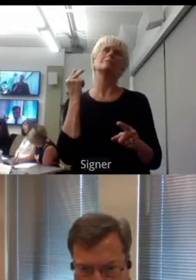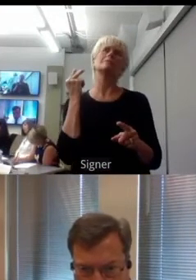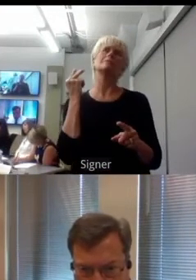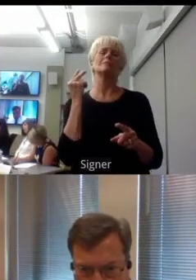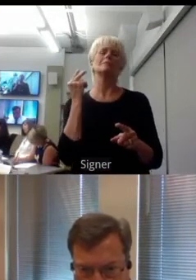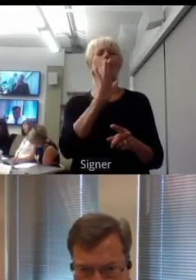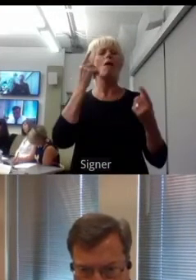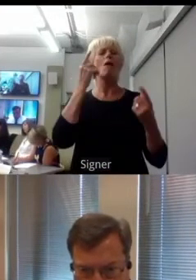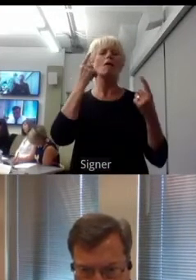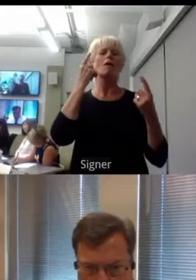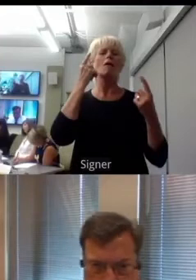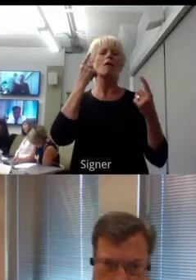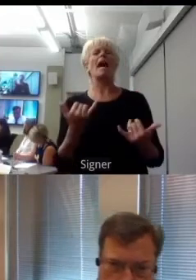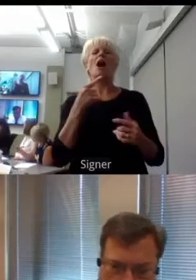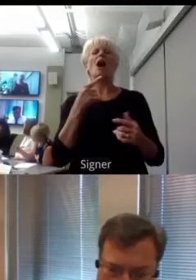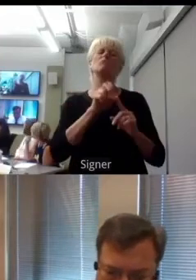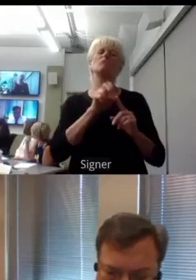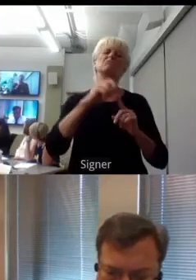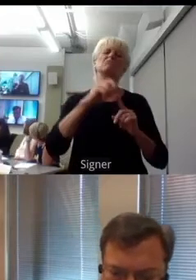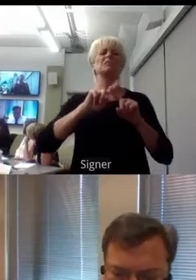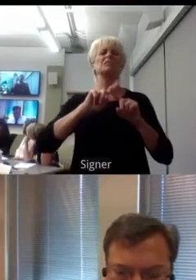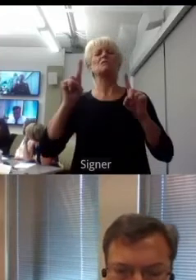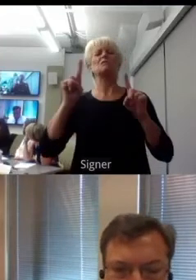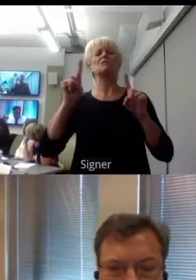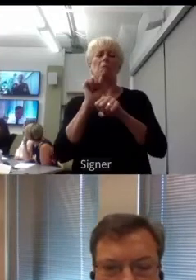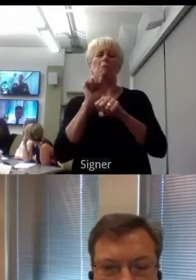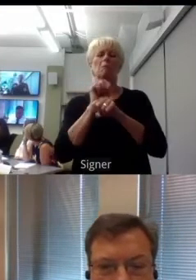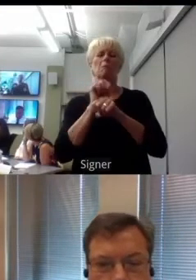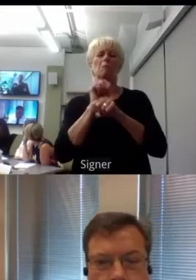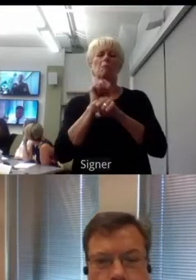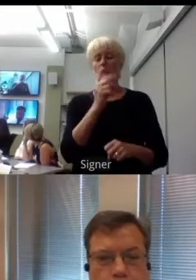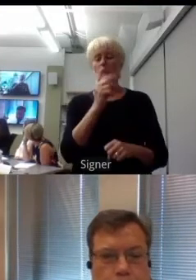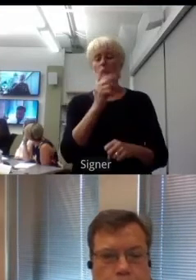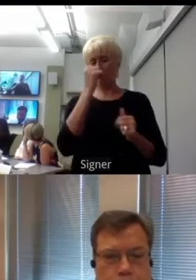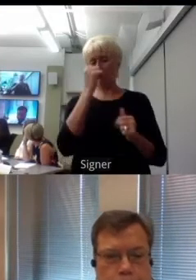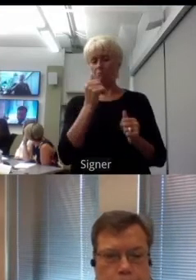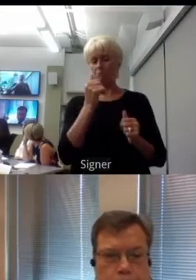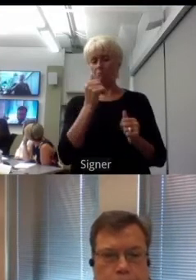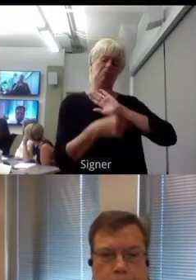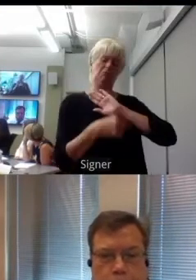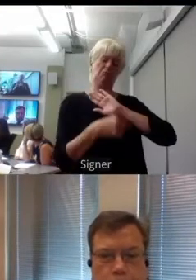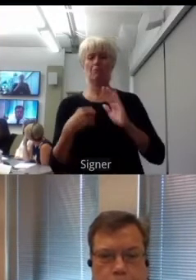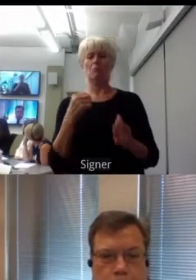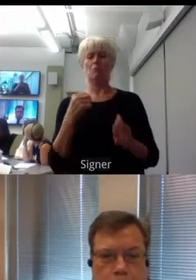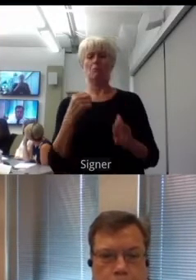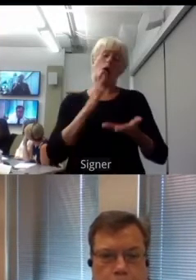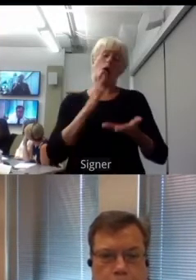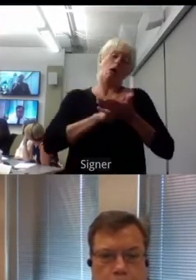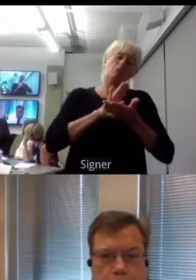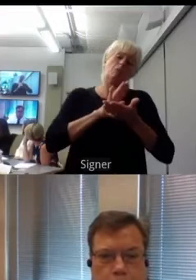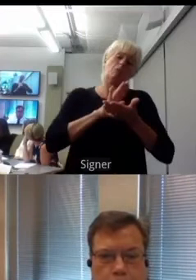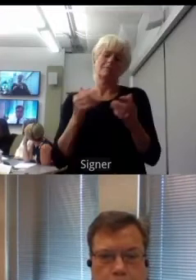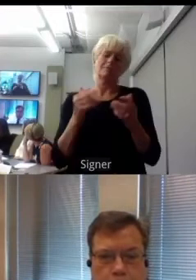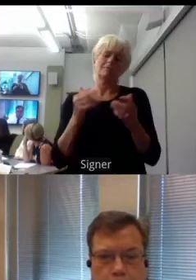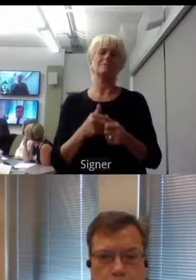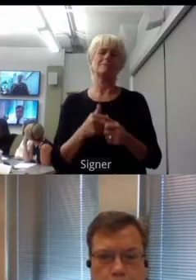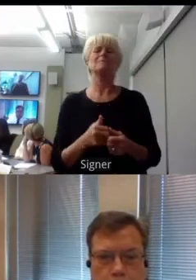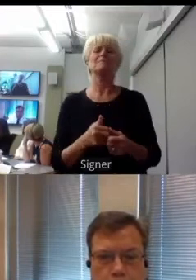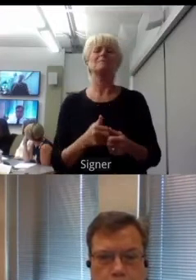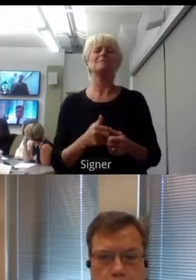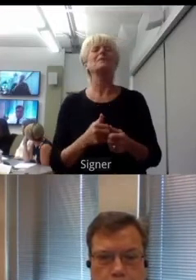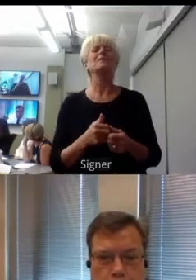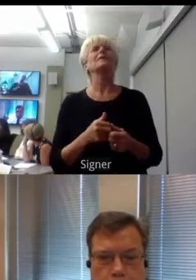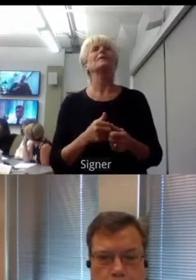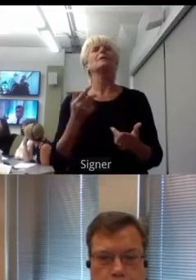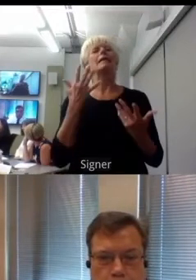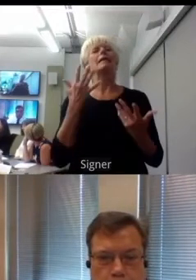can criticize yourself, your government, or compliment you folks from what you've learned. With hindsight, what did you get right, and what do you wish